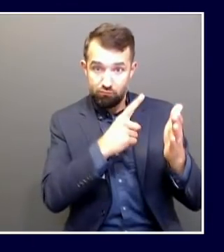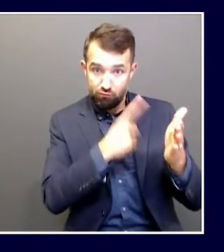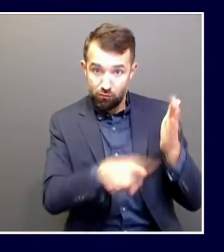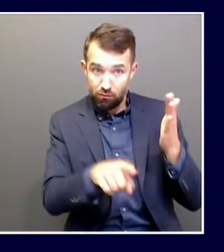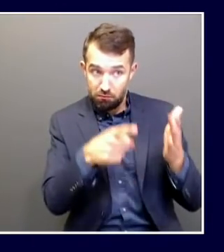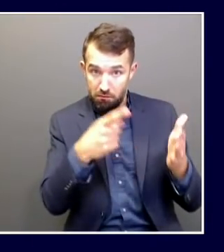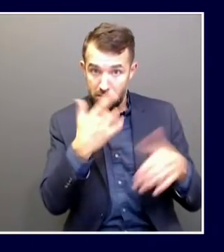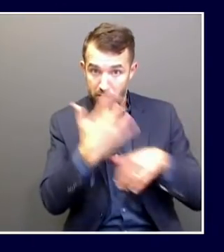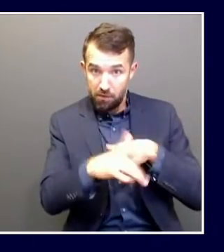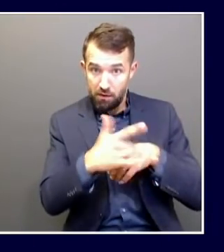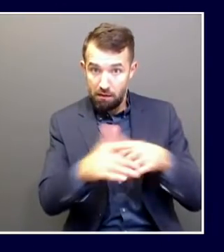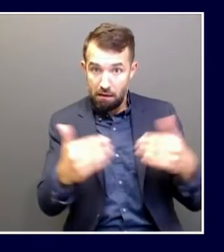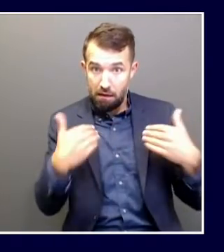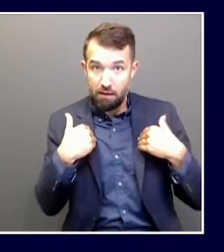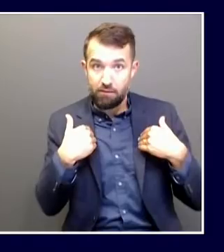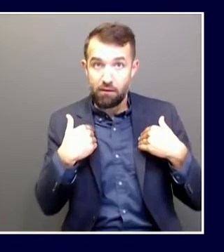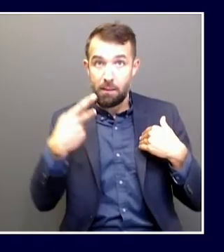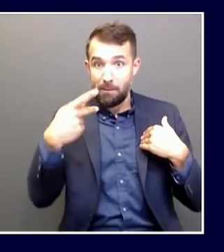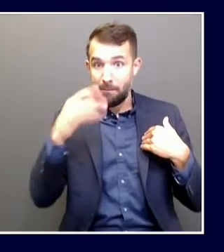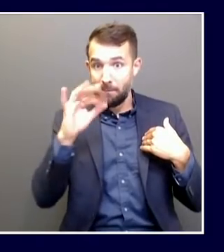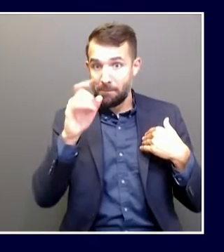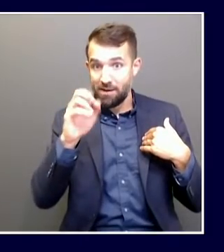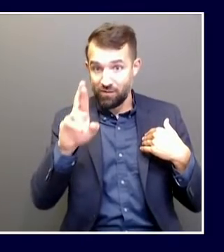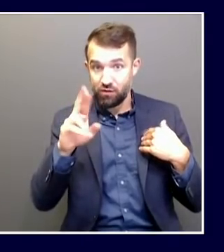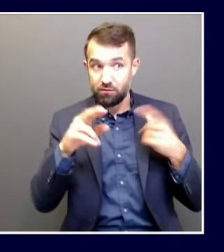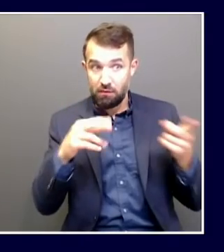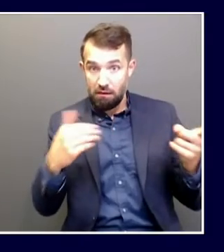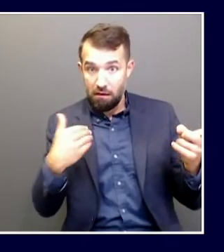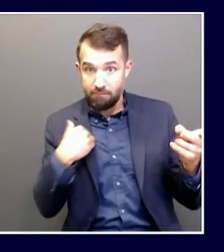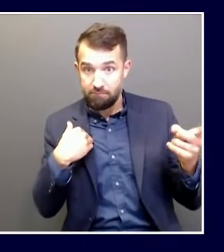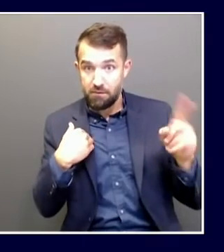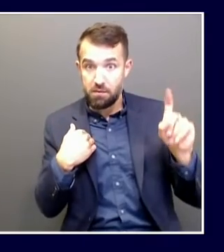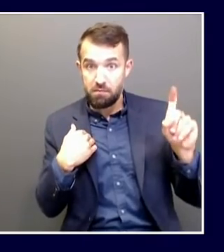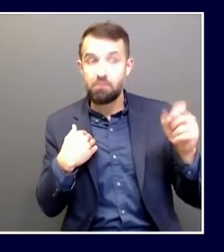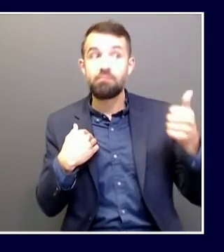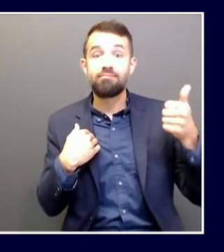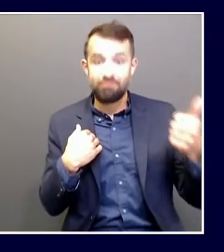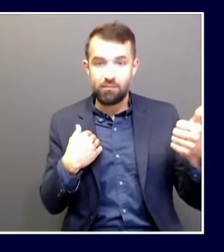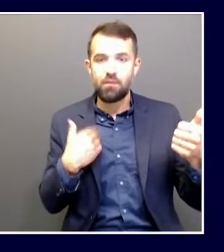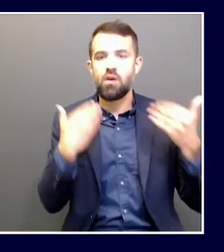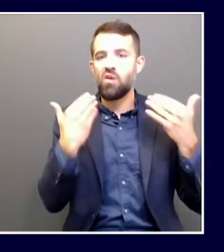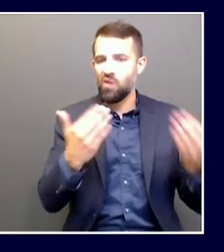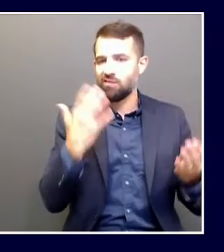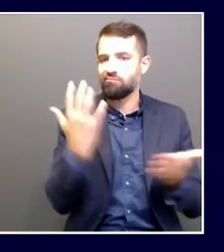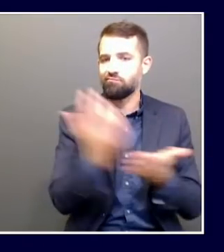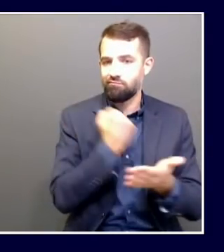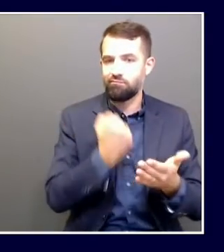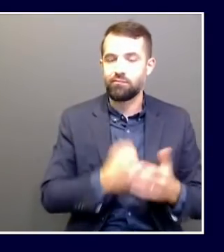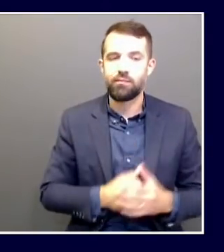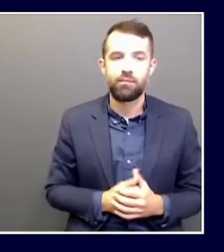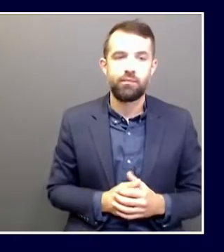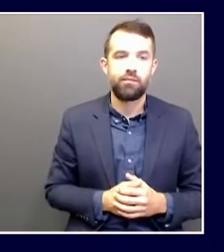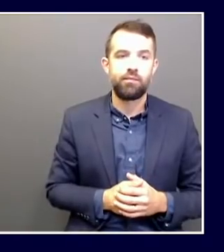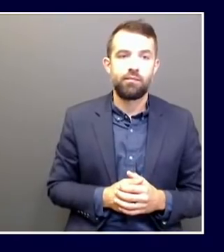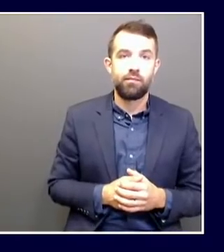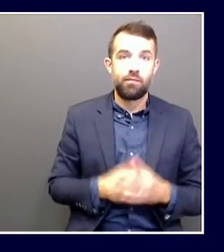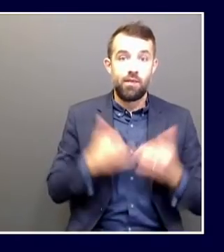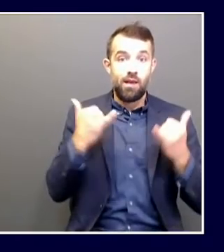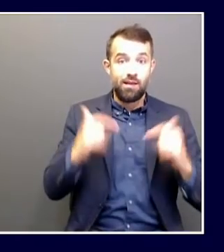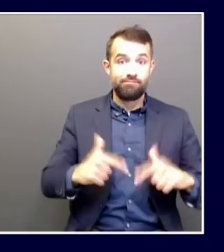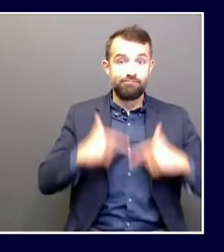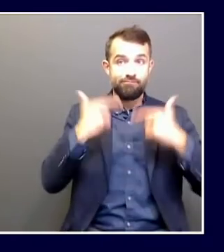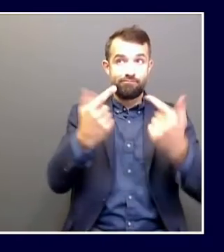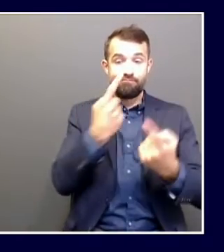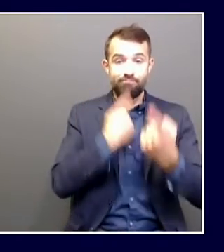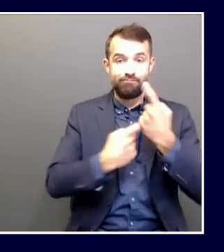they have the Pfizer vaccine on hand and ready to go. With that, I'm going to turn things over to our colleagues in the